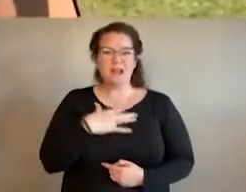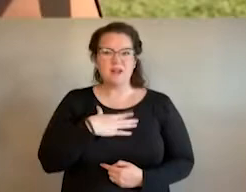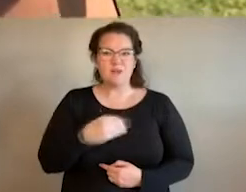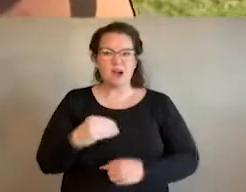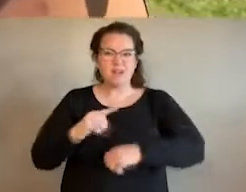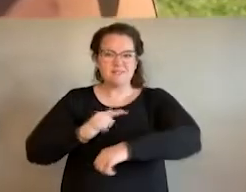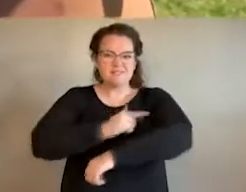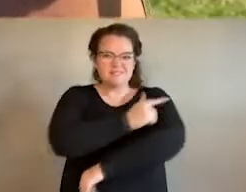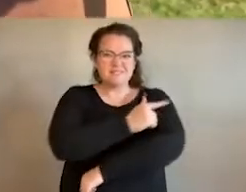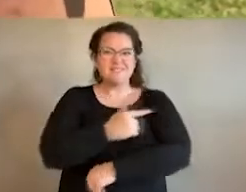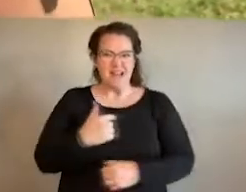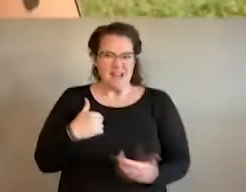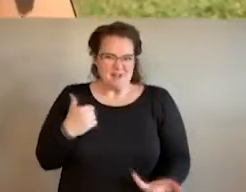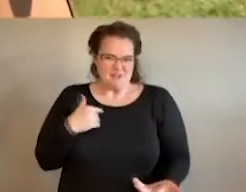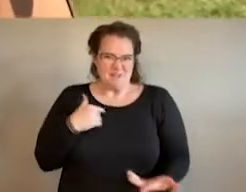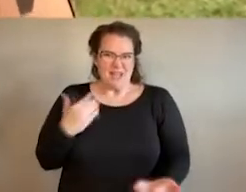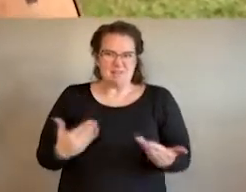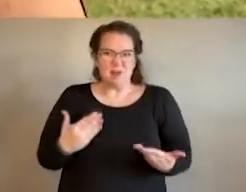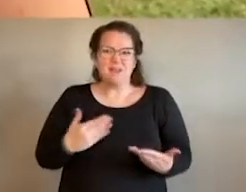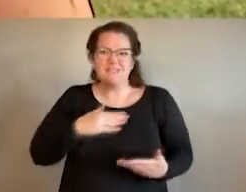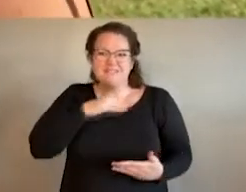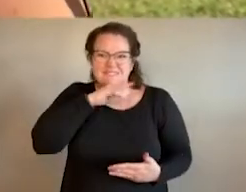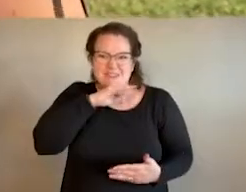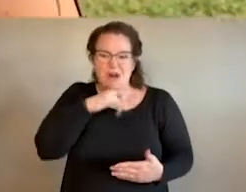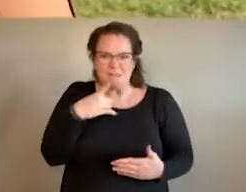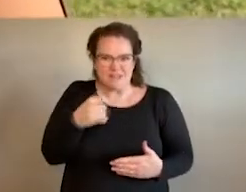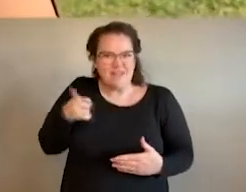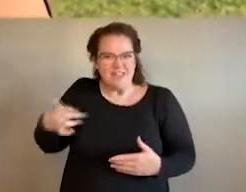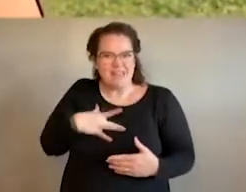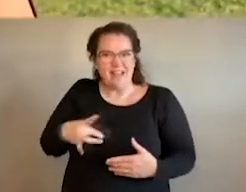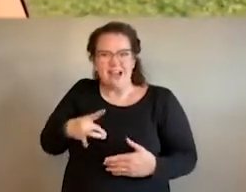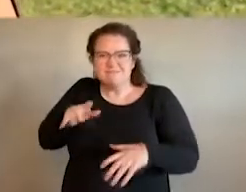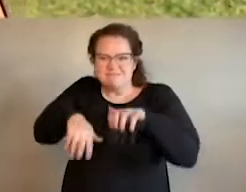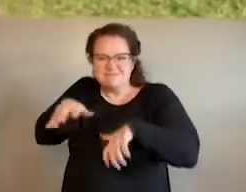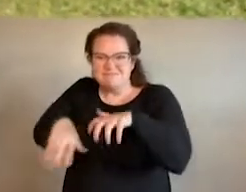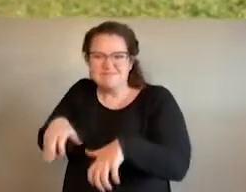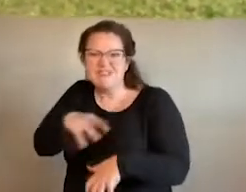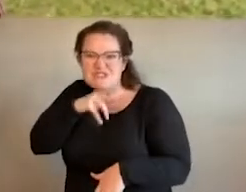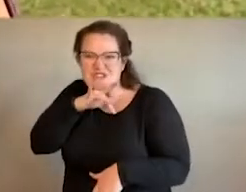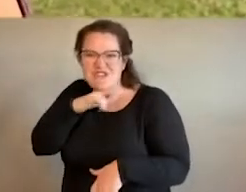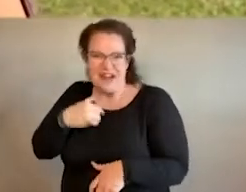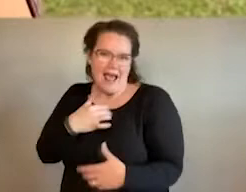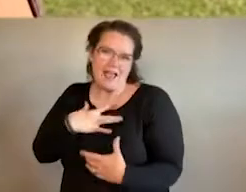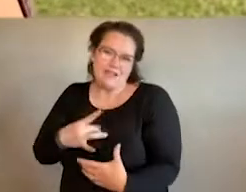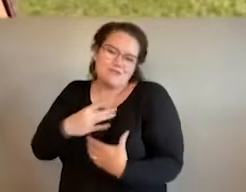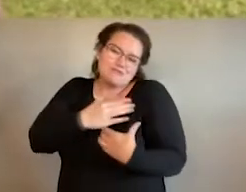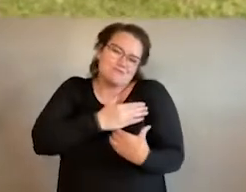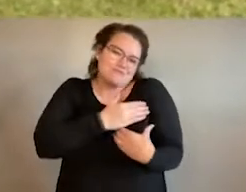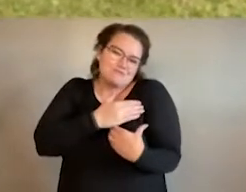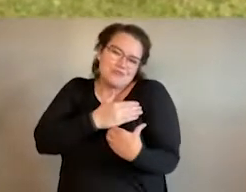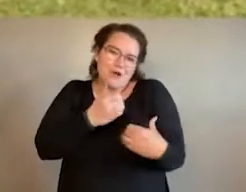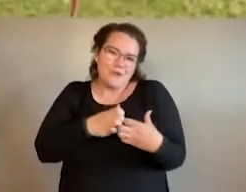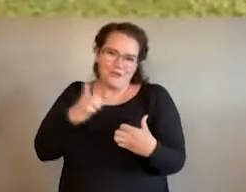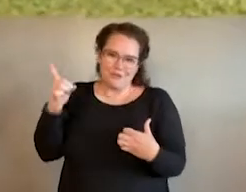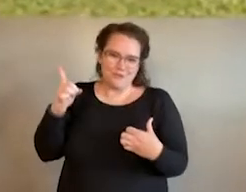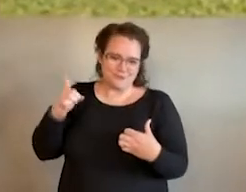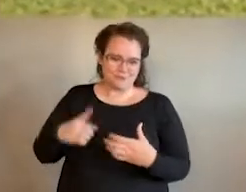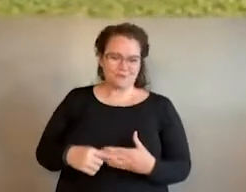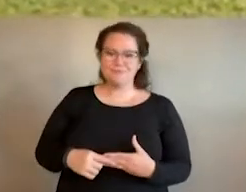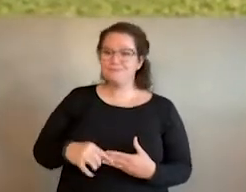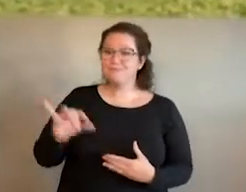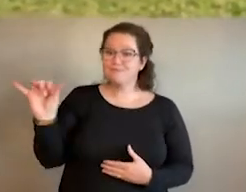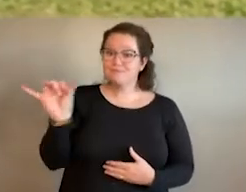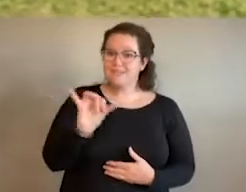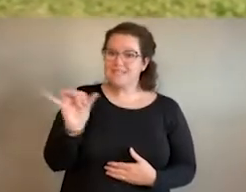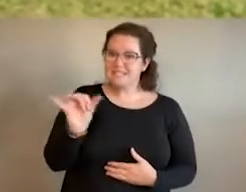I cuddle with her. And these guys are burrowing lizards, so they like to dig in the dirt a lot. So these guys are a lot like